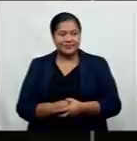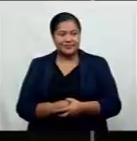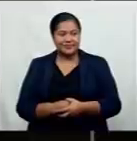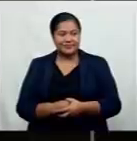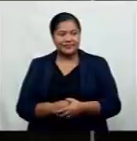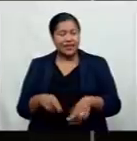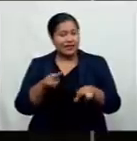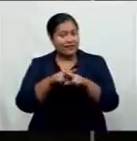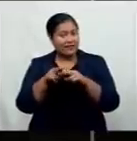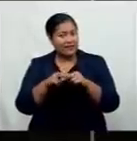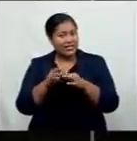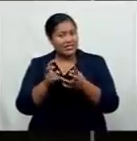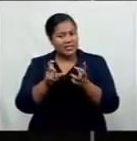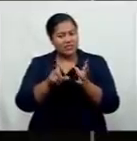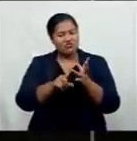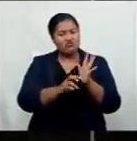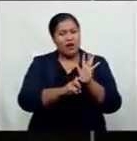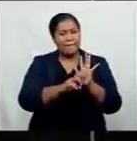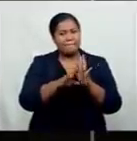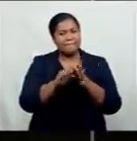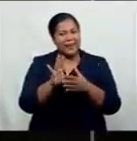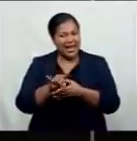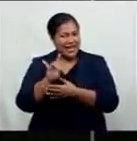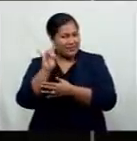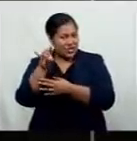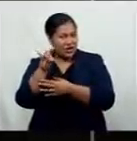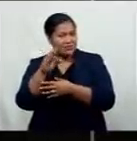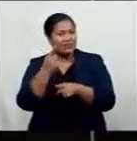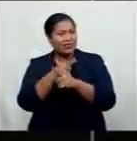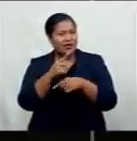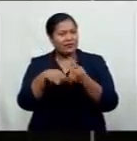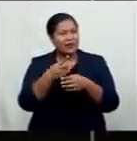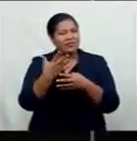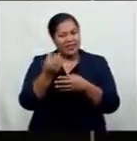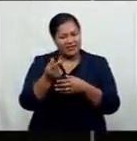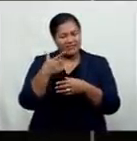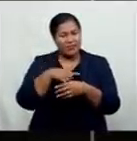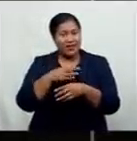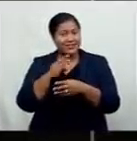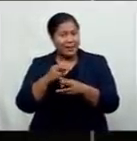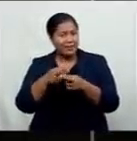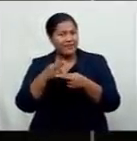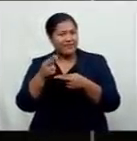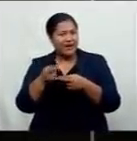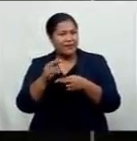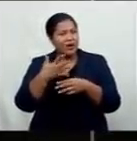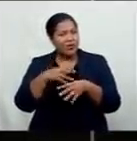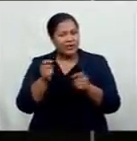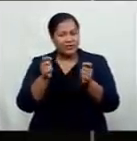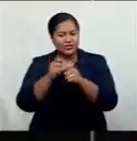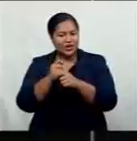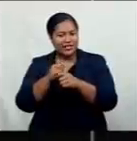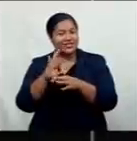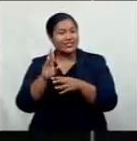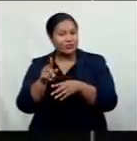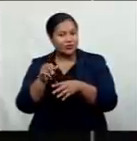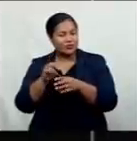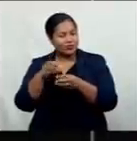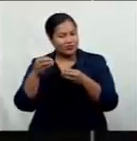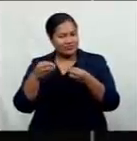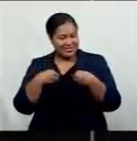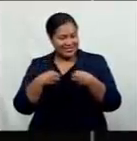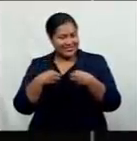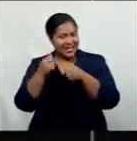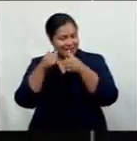The Fiji Crop and Livestock Council has highlighted there is hesitancy among some farmers from venturing into commercial agriculture.